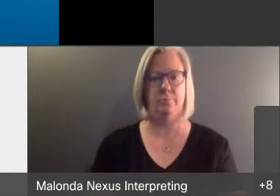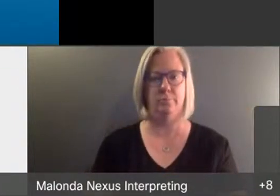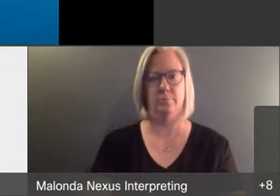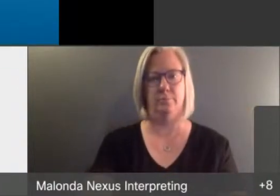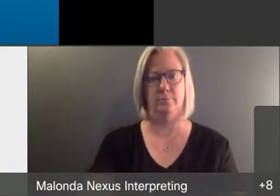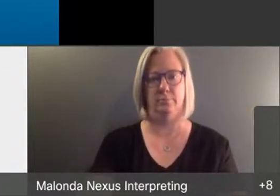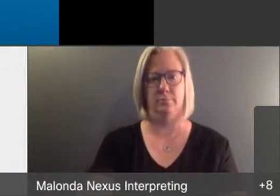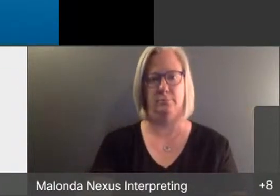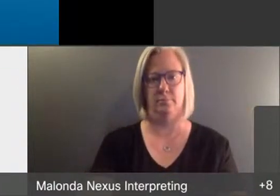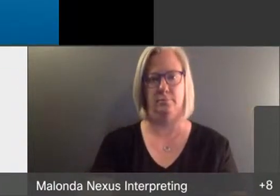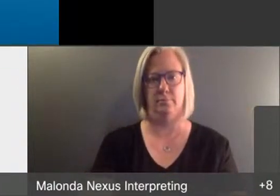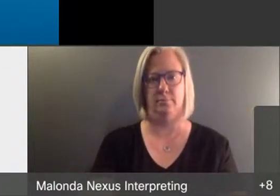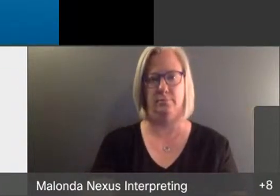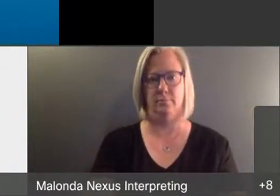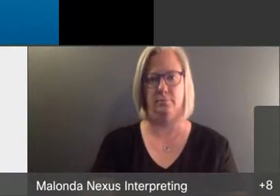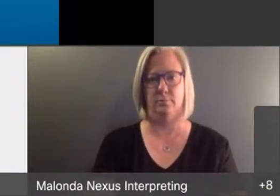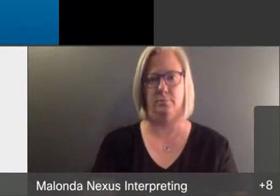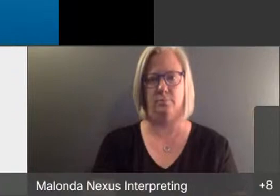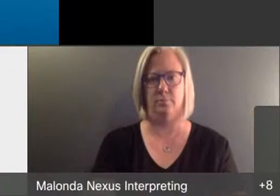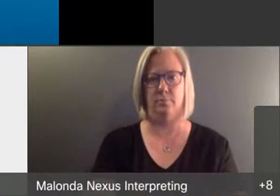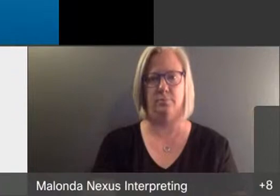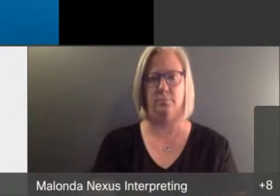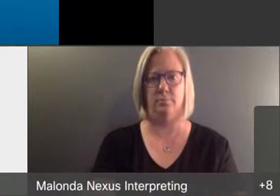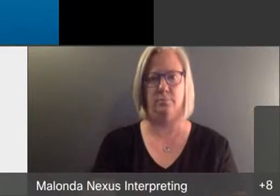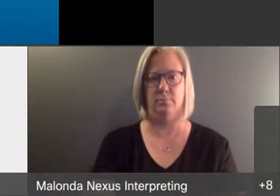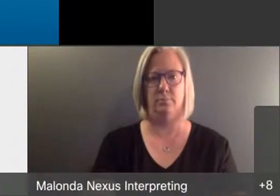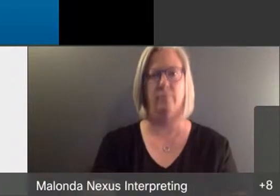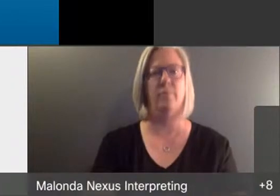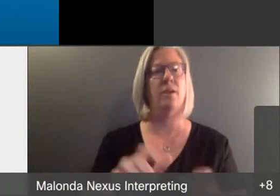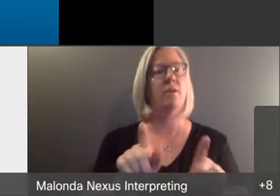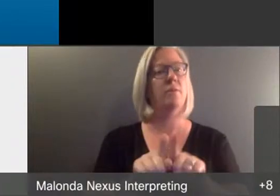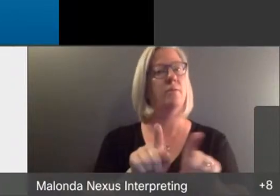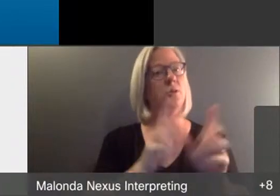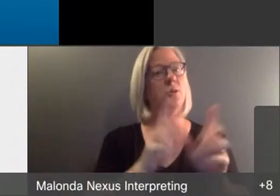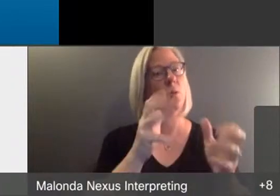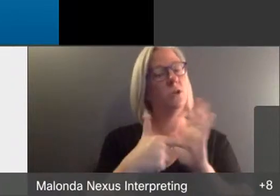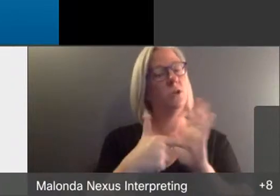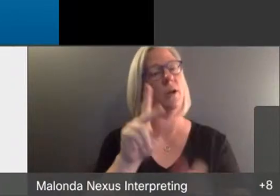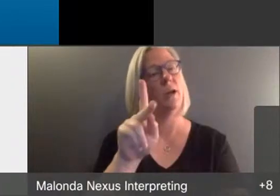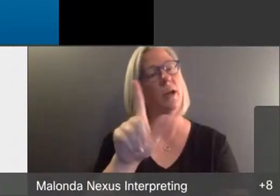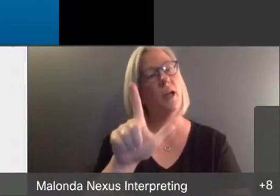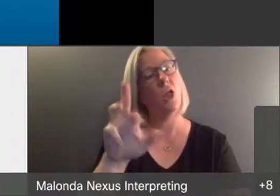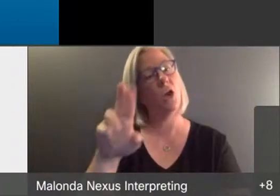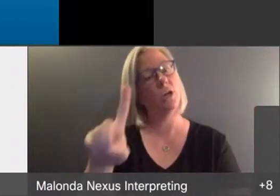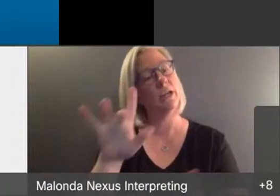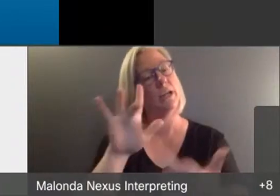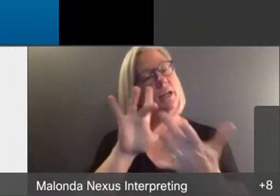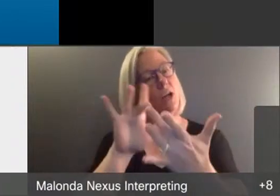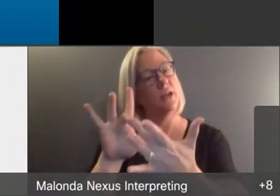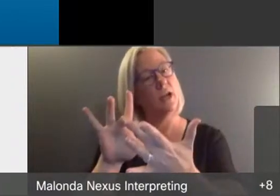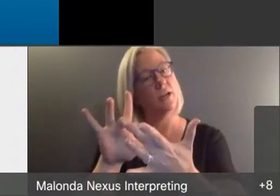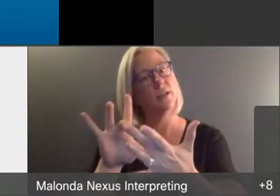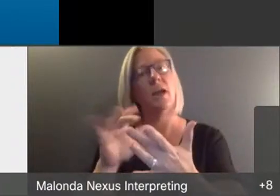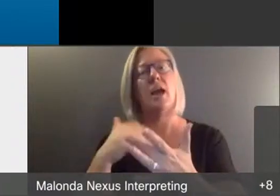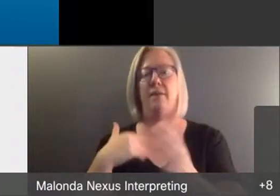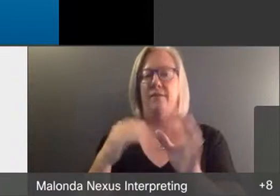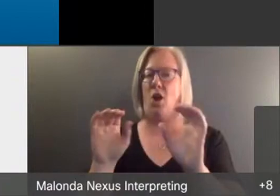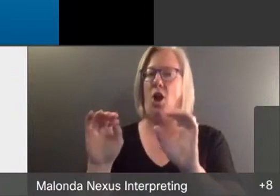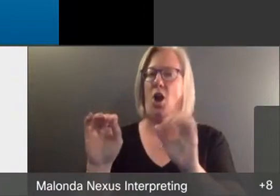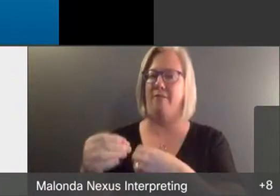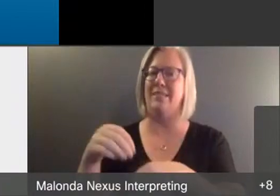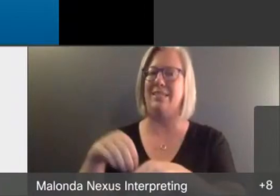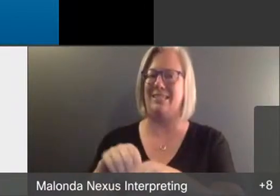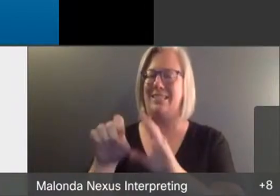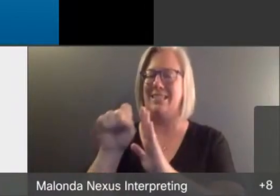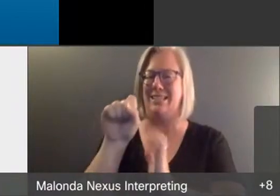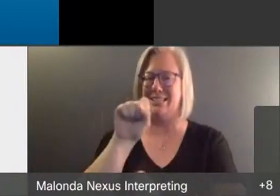Finally, I wanted to highlight ways to contact KLRD if you have questions. We have an office in the State House. You can call our main phone line,